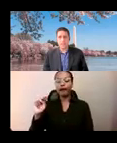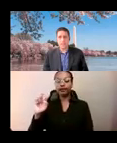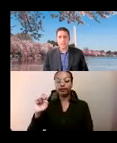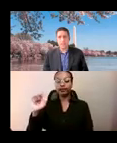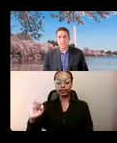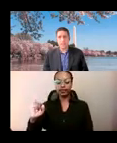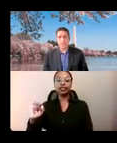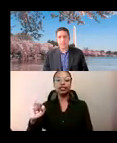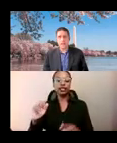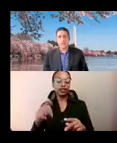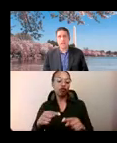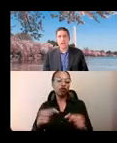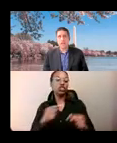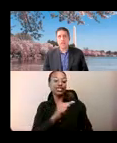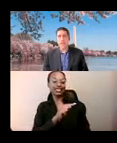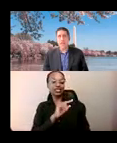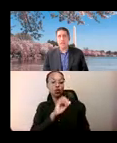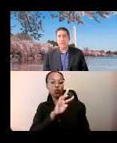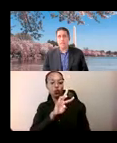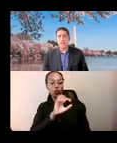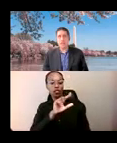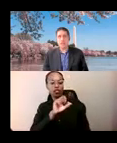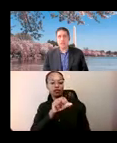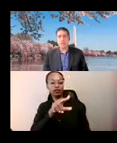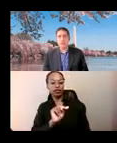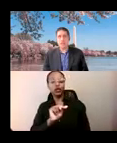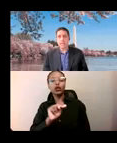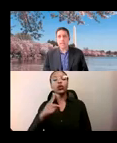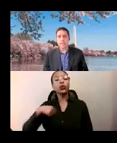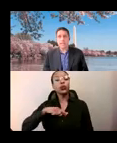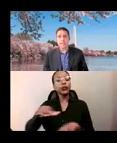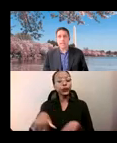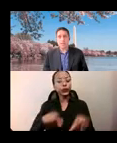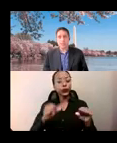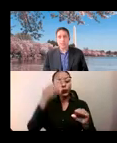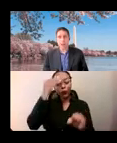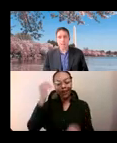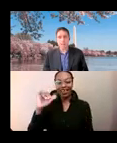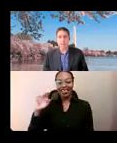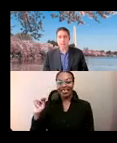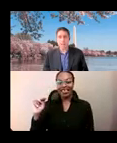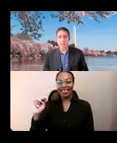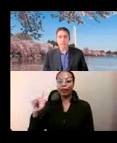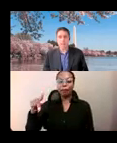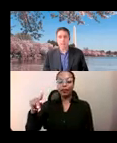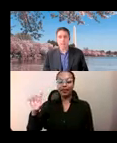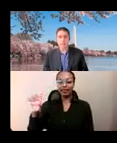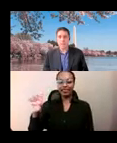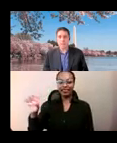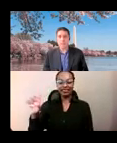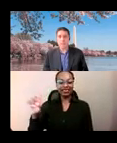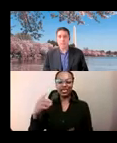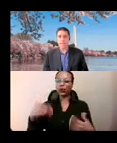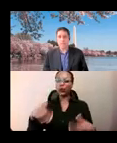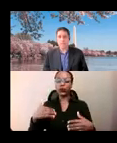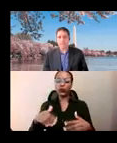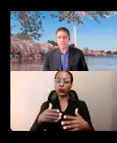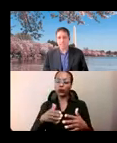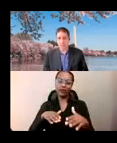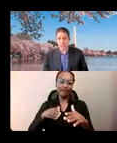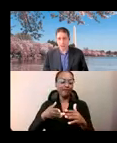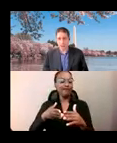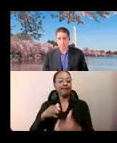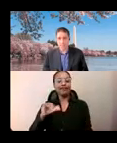we originally took because of MPD's troubling invasive search practice, particularly in